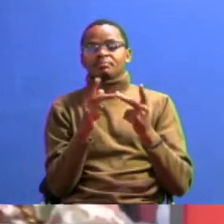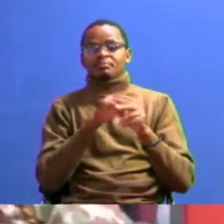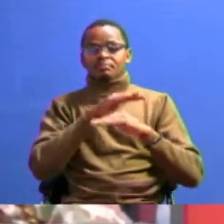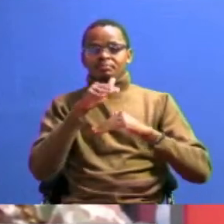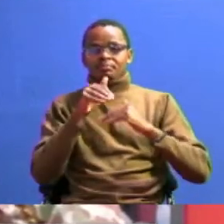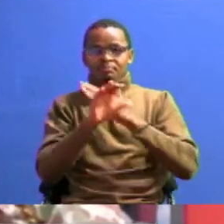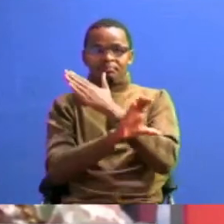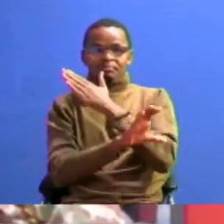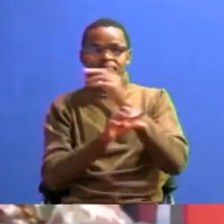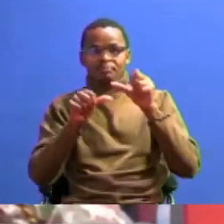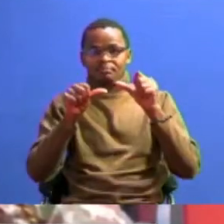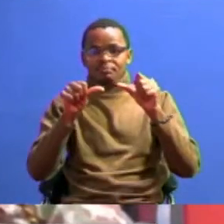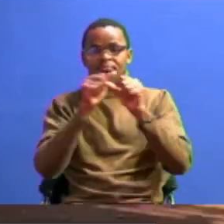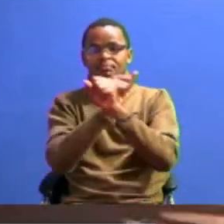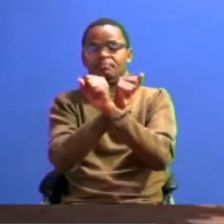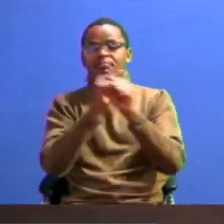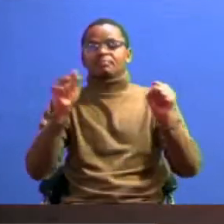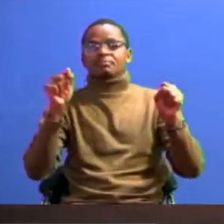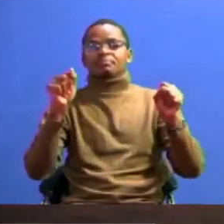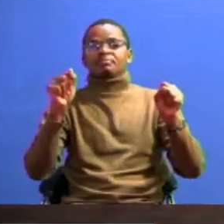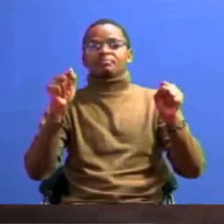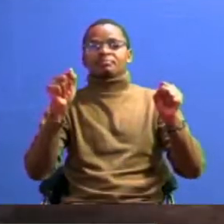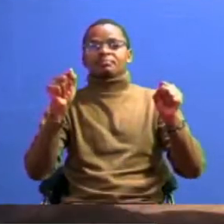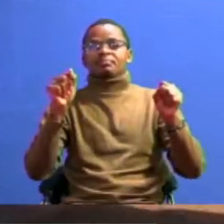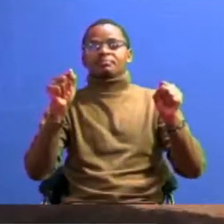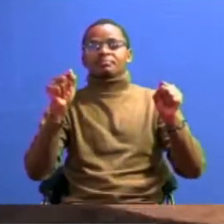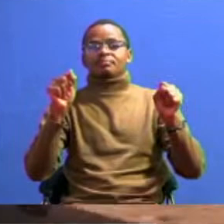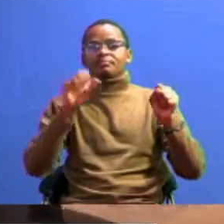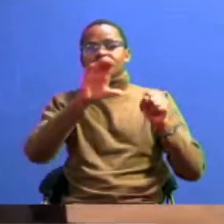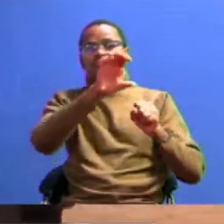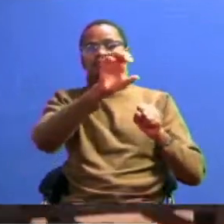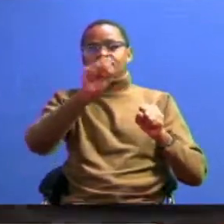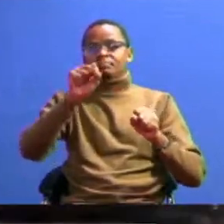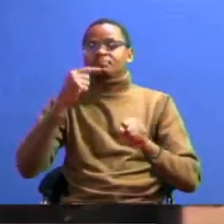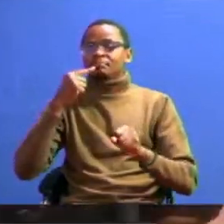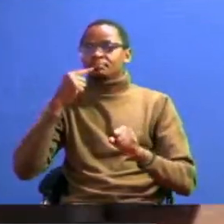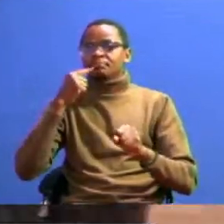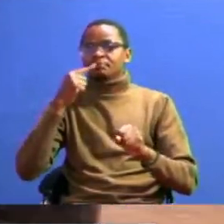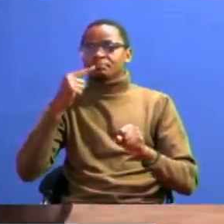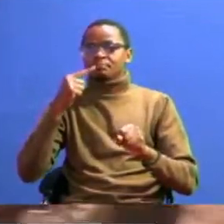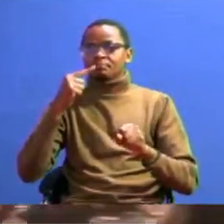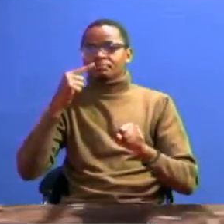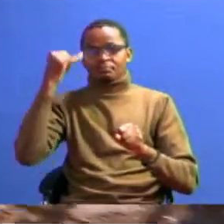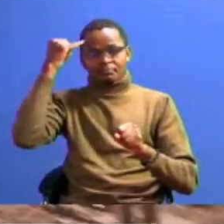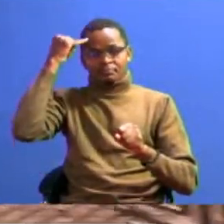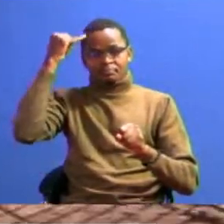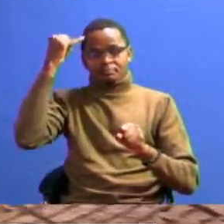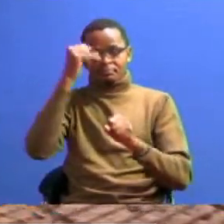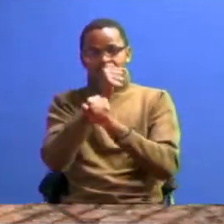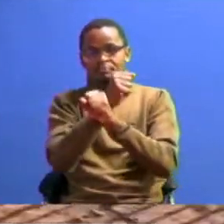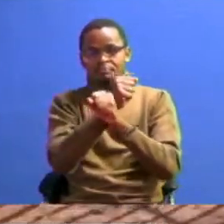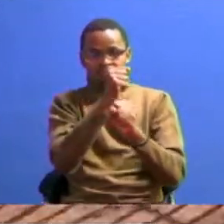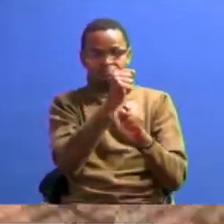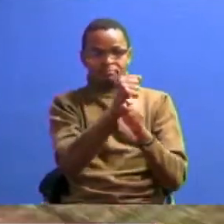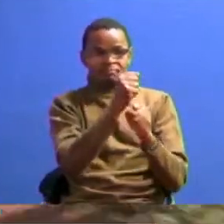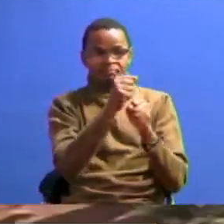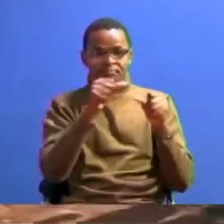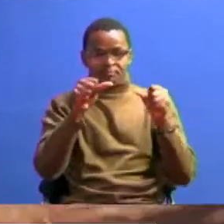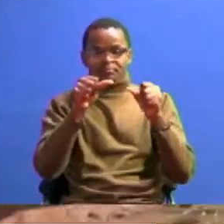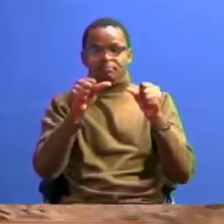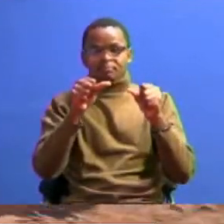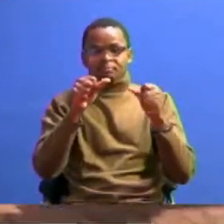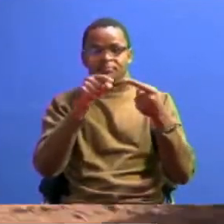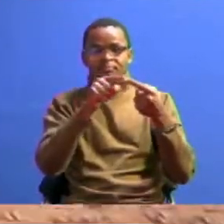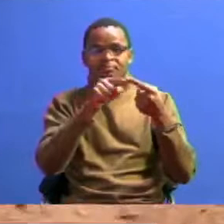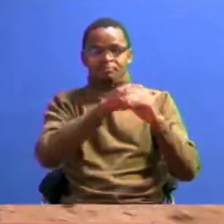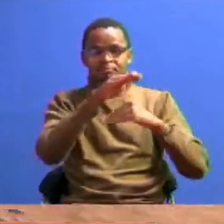country continue to be safe. The CS said that the intelligence-led security operation will continue until